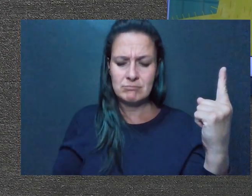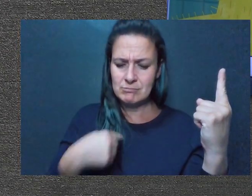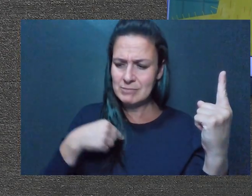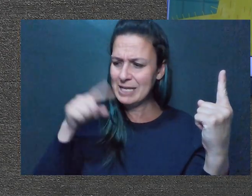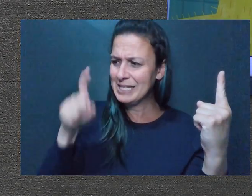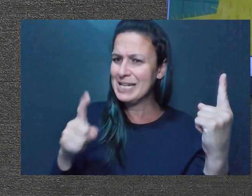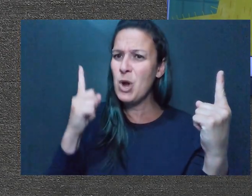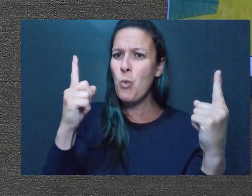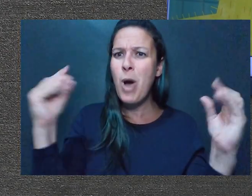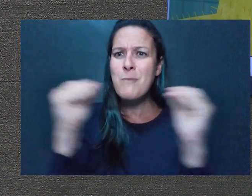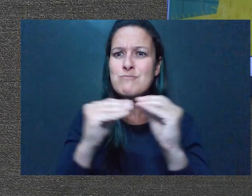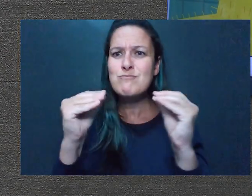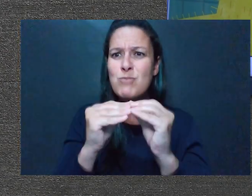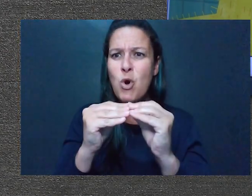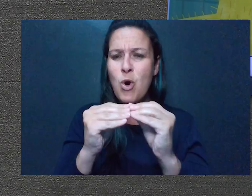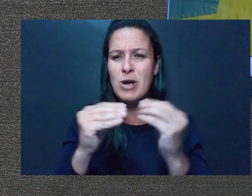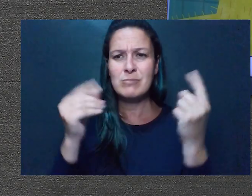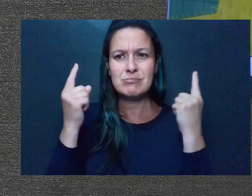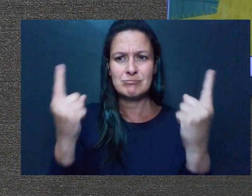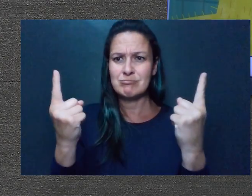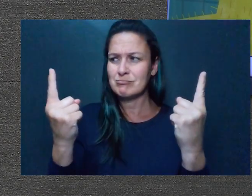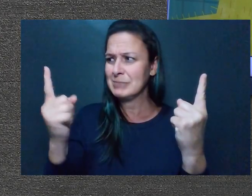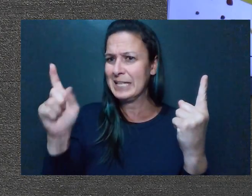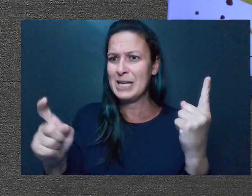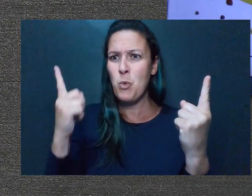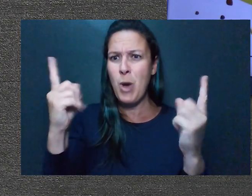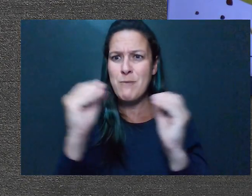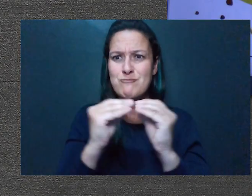one more. Oh no.